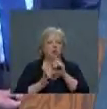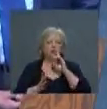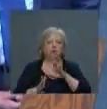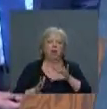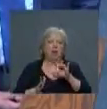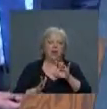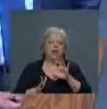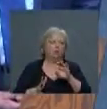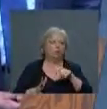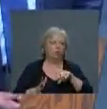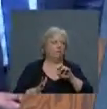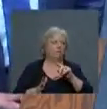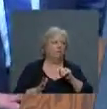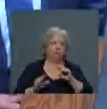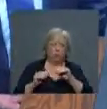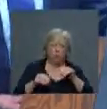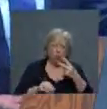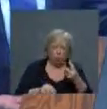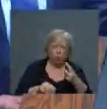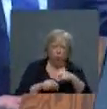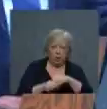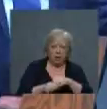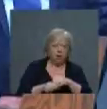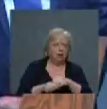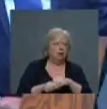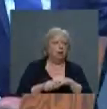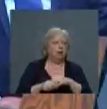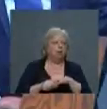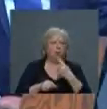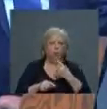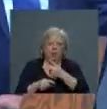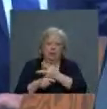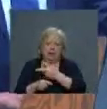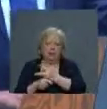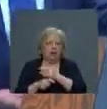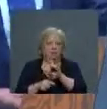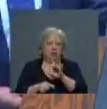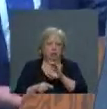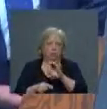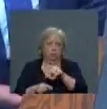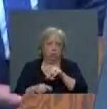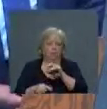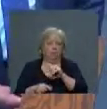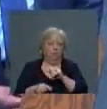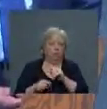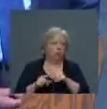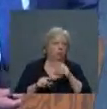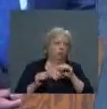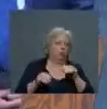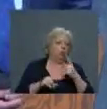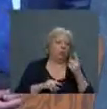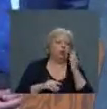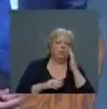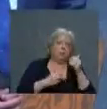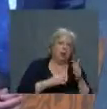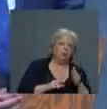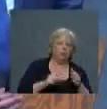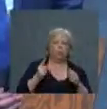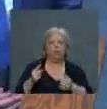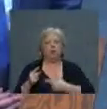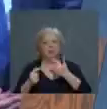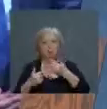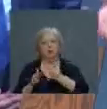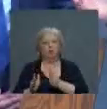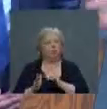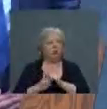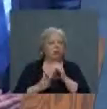800 square foot. We're putting two of them in. So one takes care of 800 square foot. We're putting one in the bedroom and one in the living room,